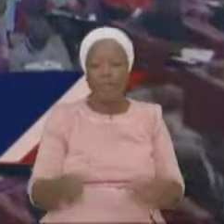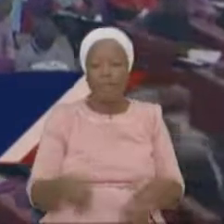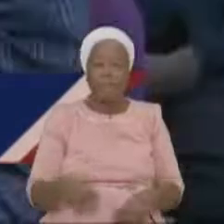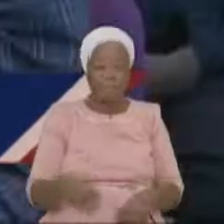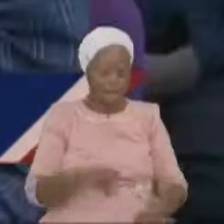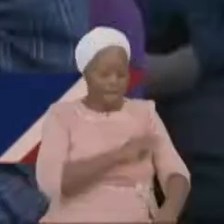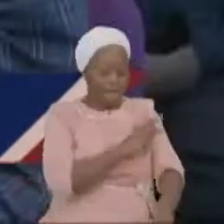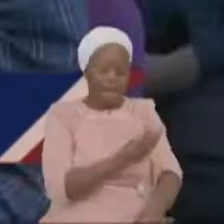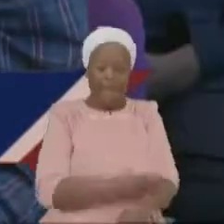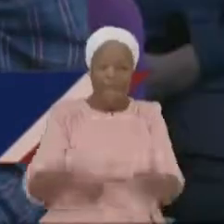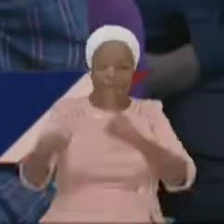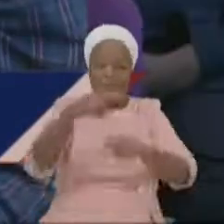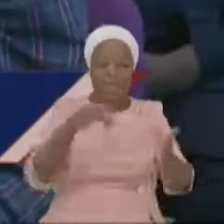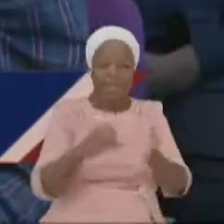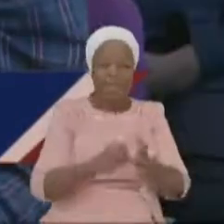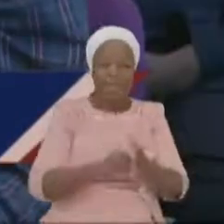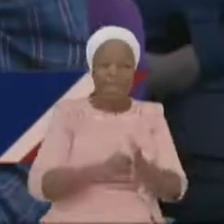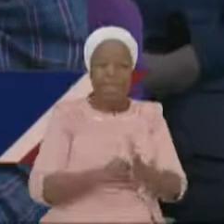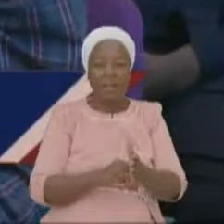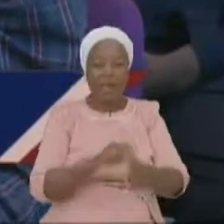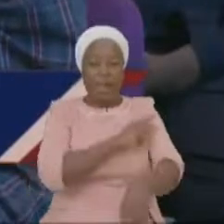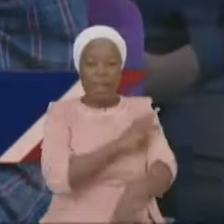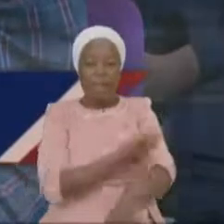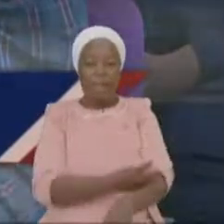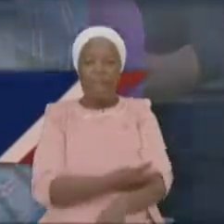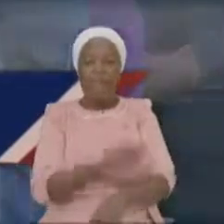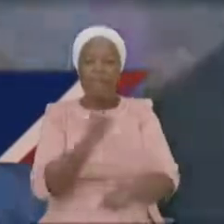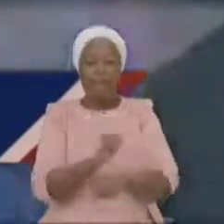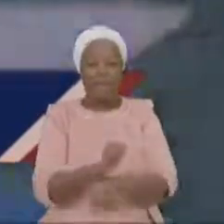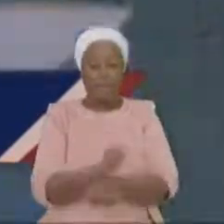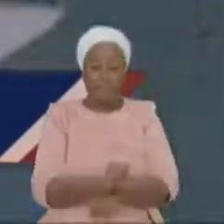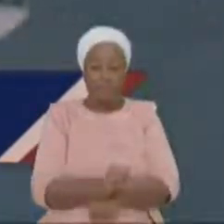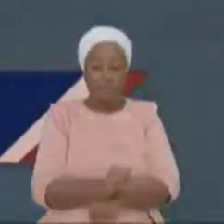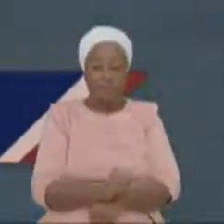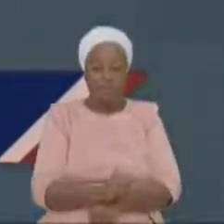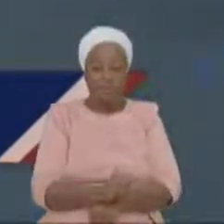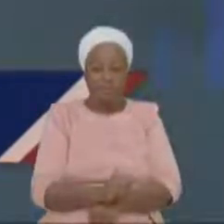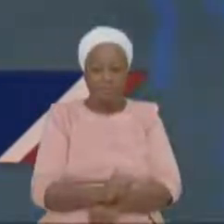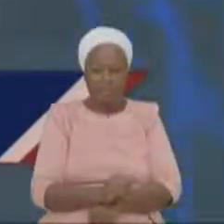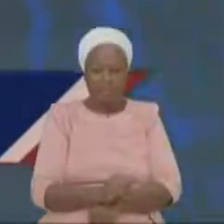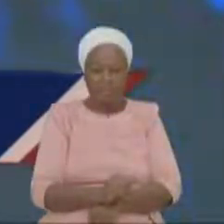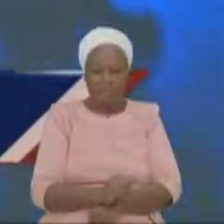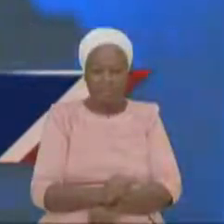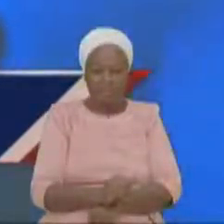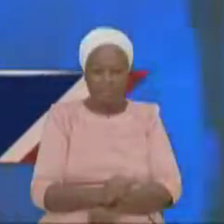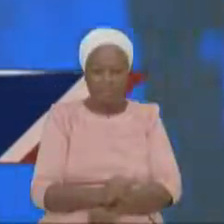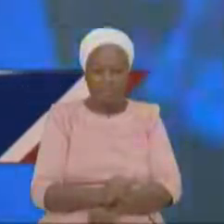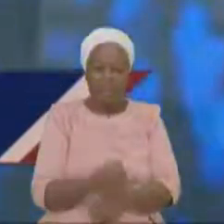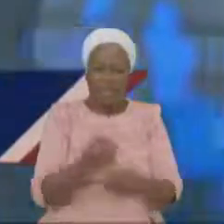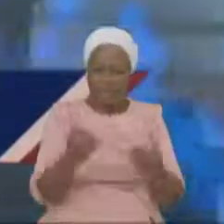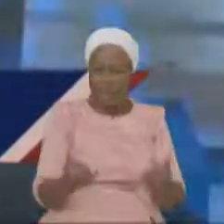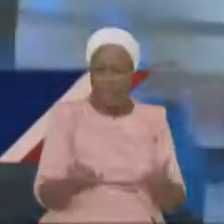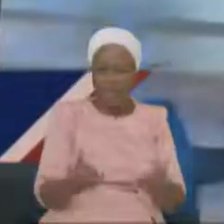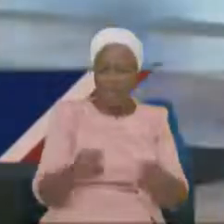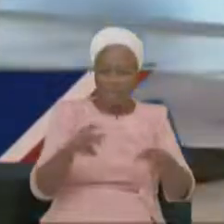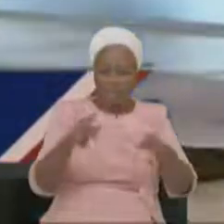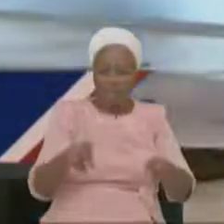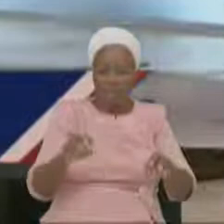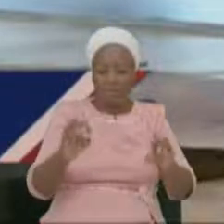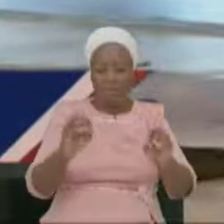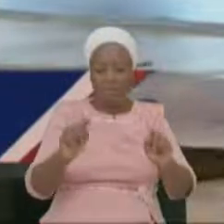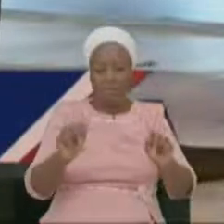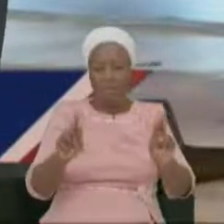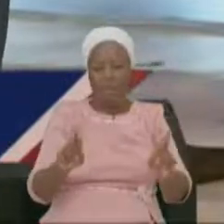mighty works. Now, Paul is gone. Peter is gone. John